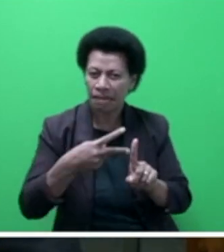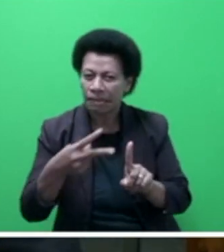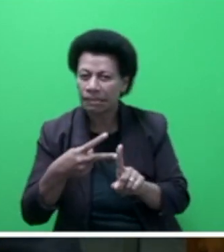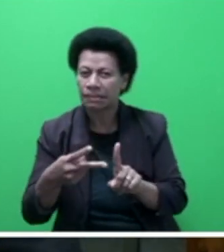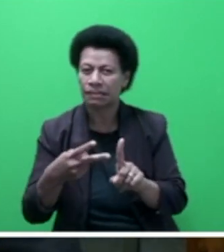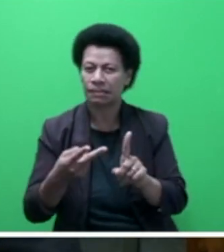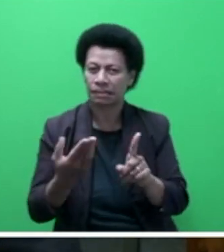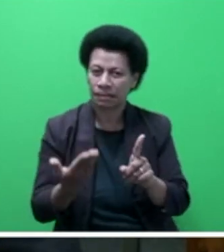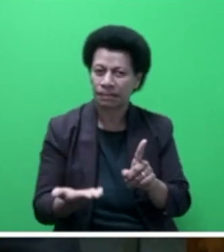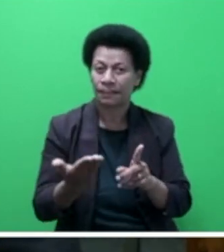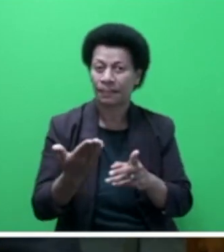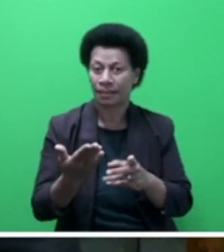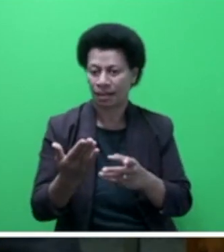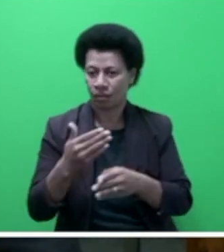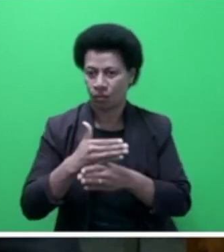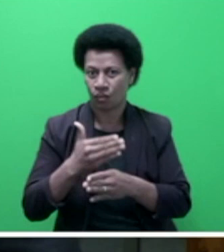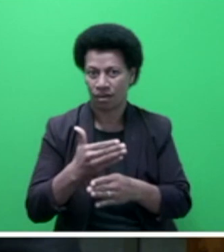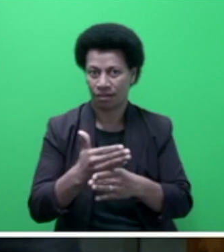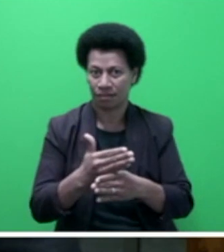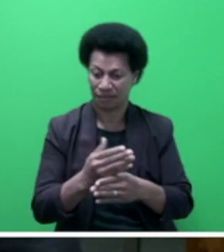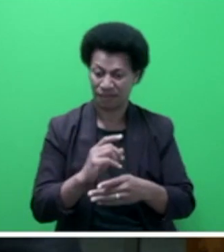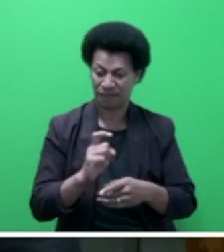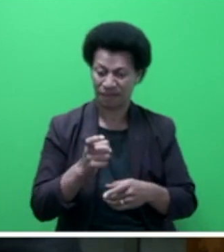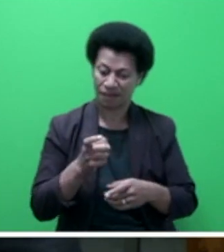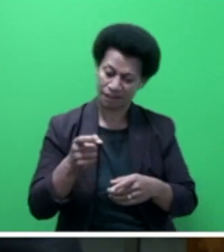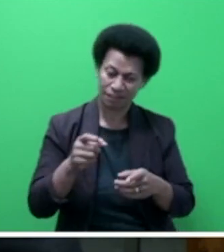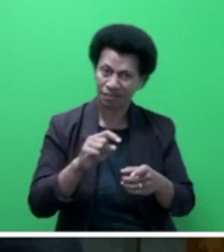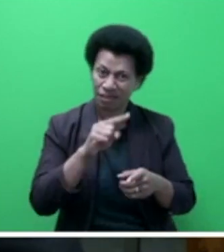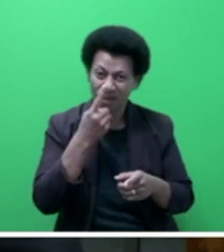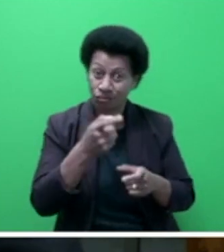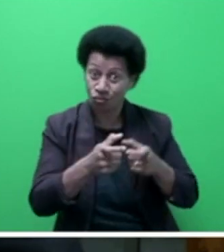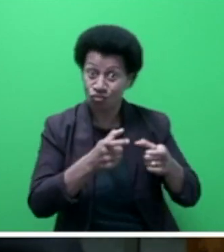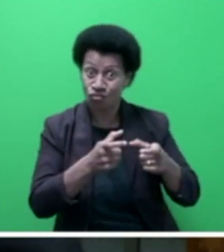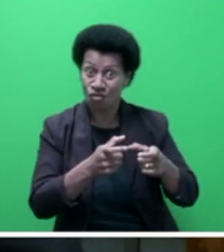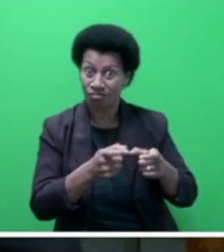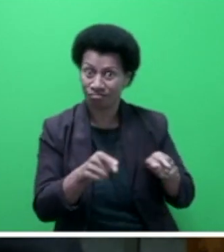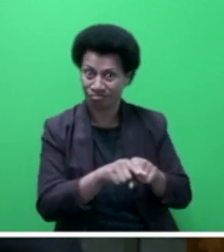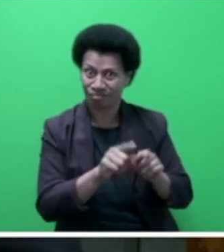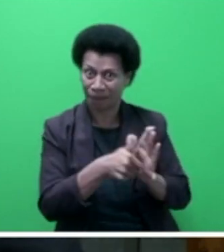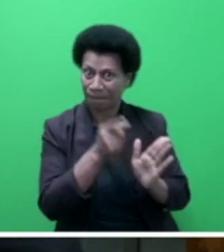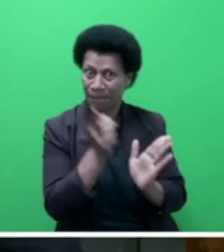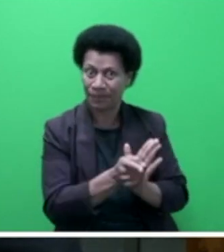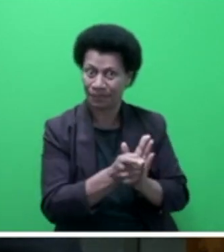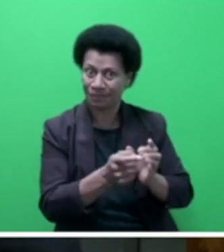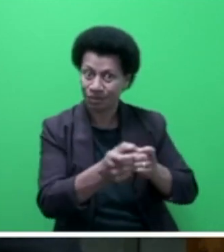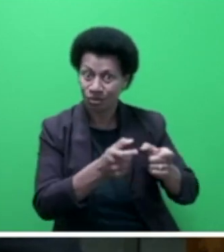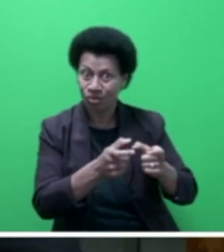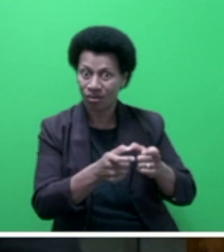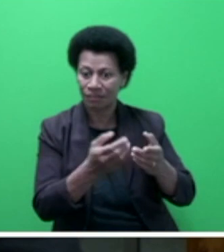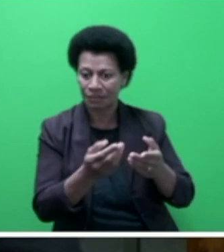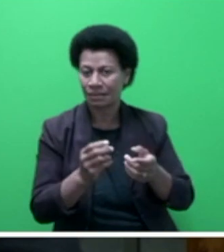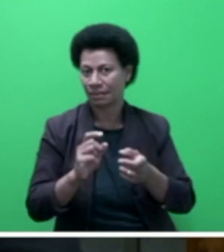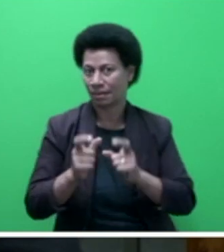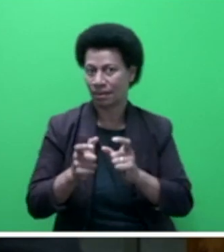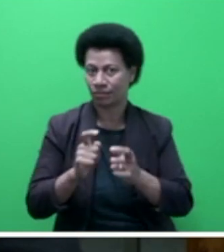and vulnerable work if we had failed to contain the virus in the time that we did. Historically, climate change policies did